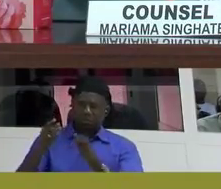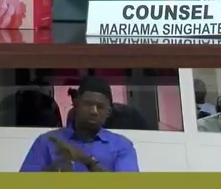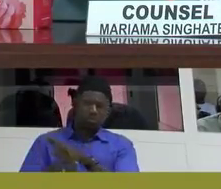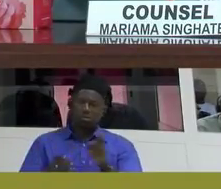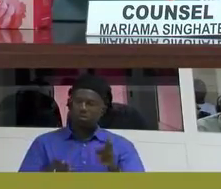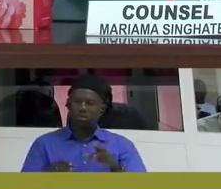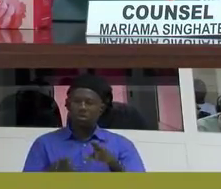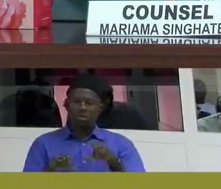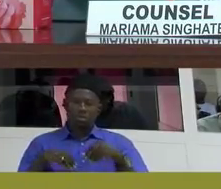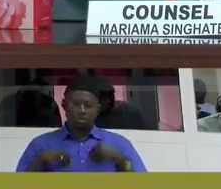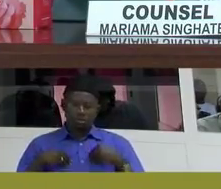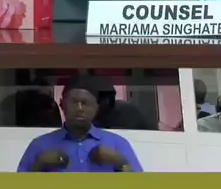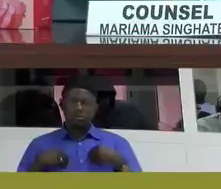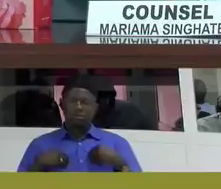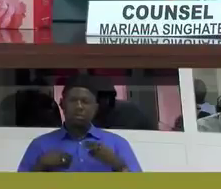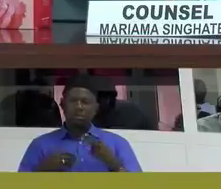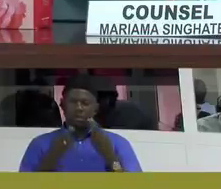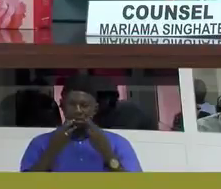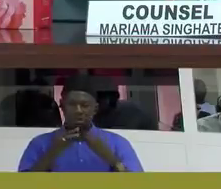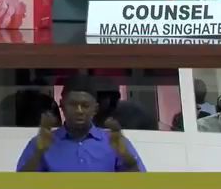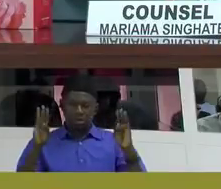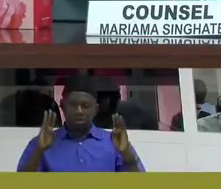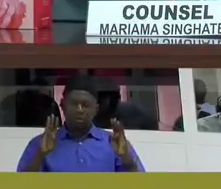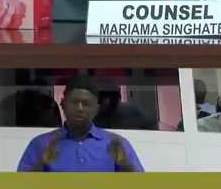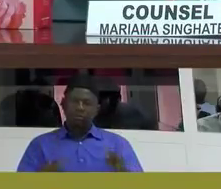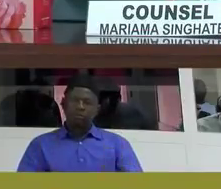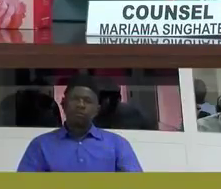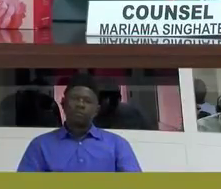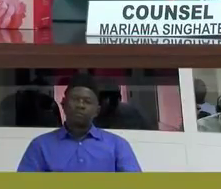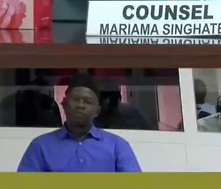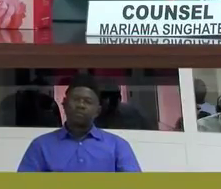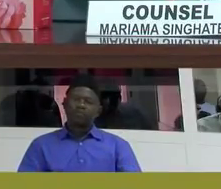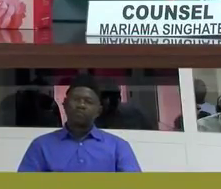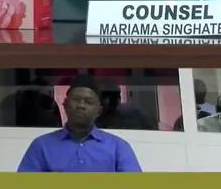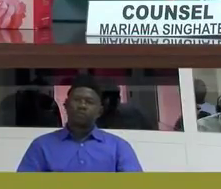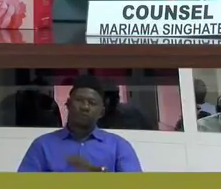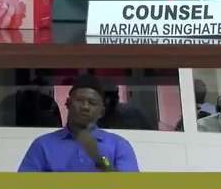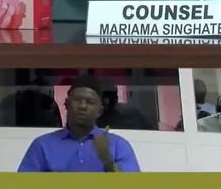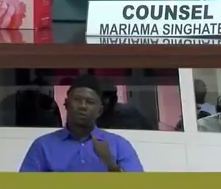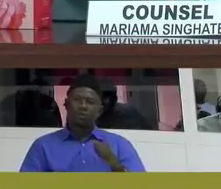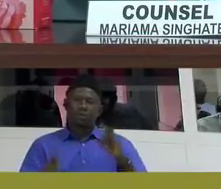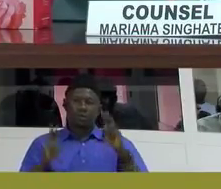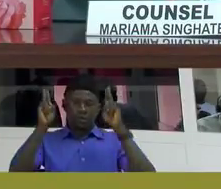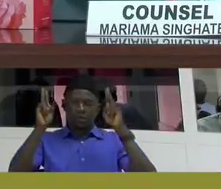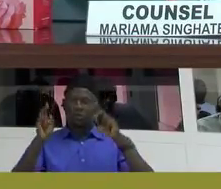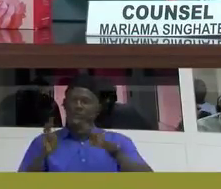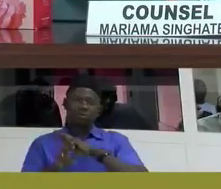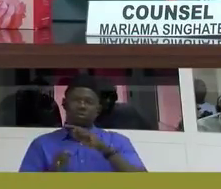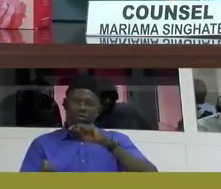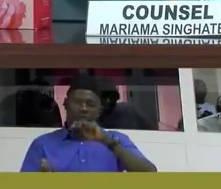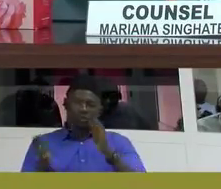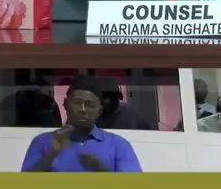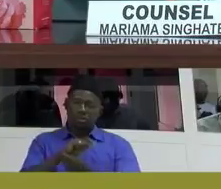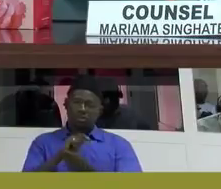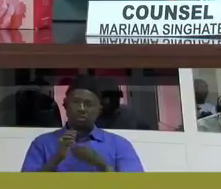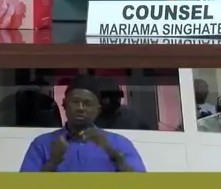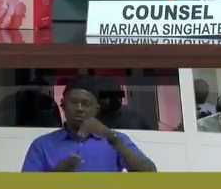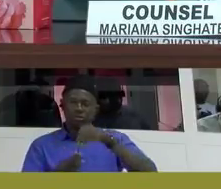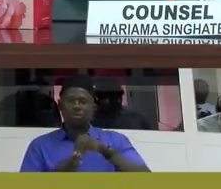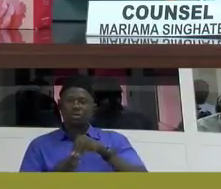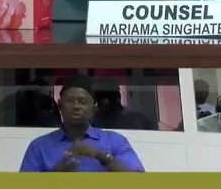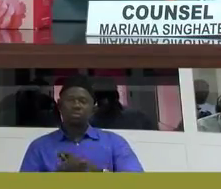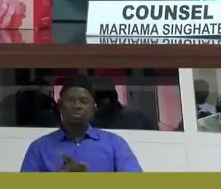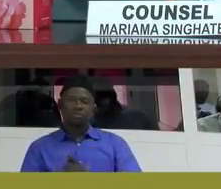accept the declaration, and Jammeh did not change his position. That